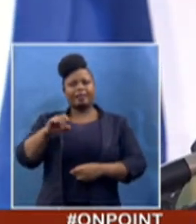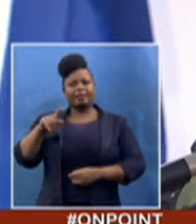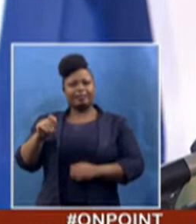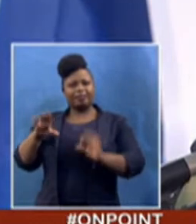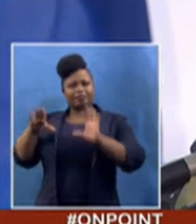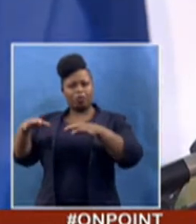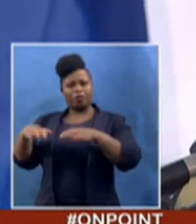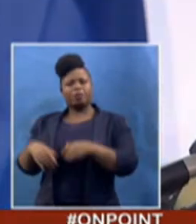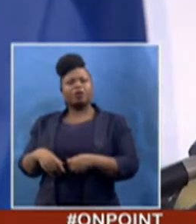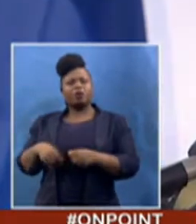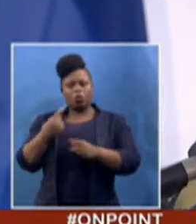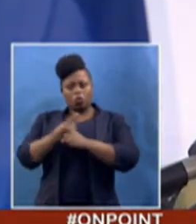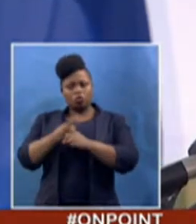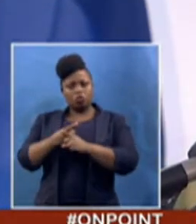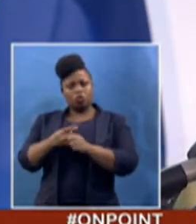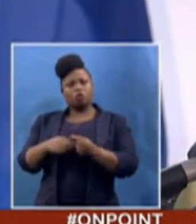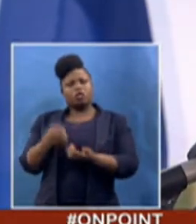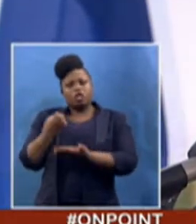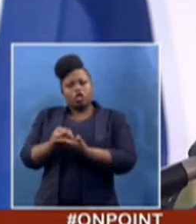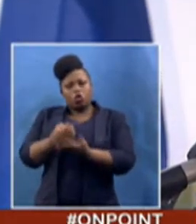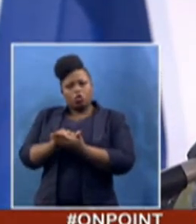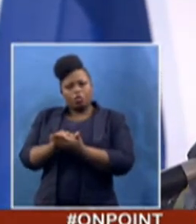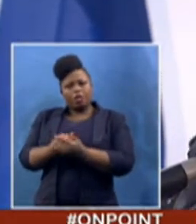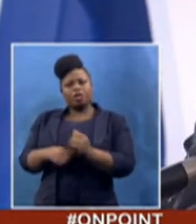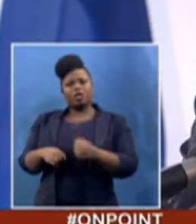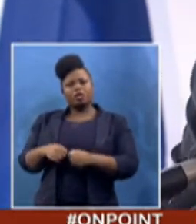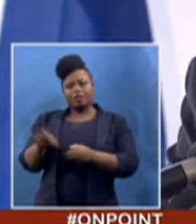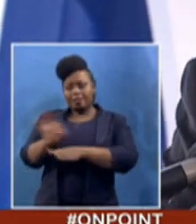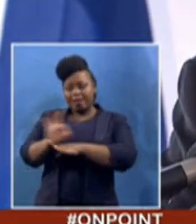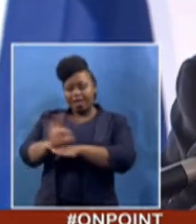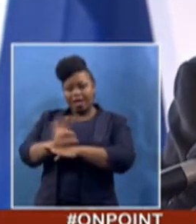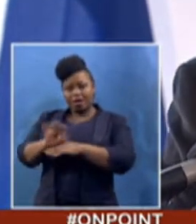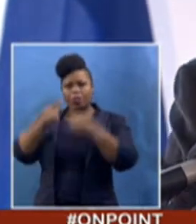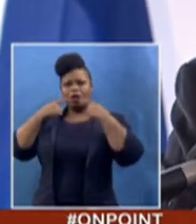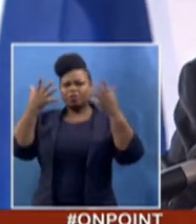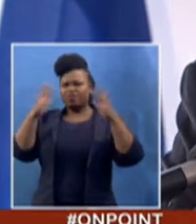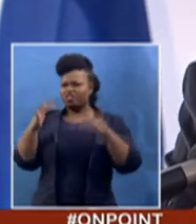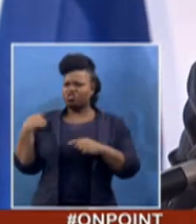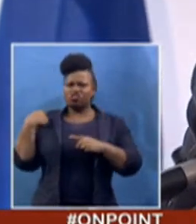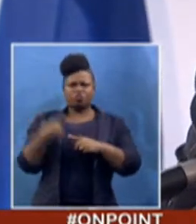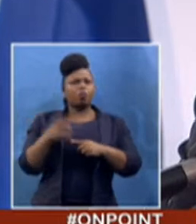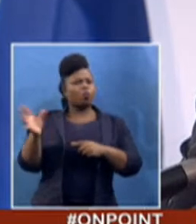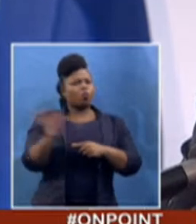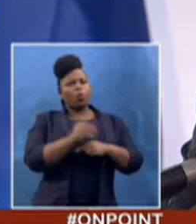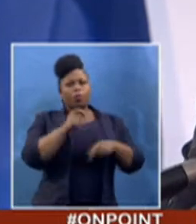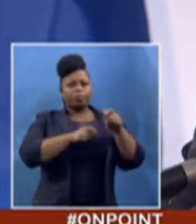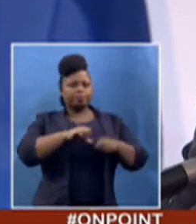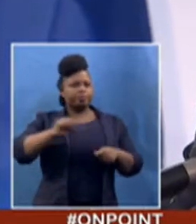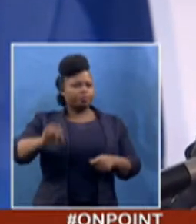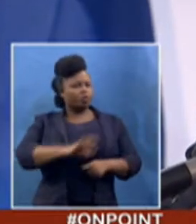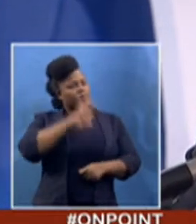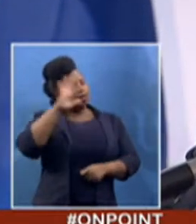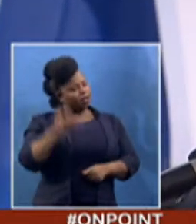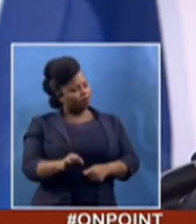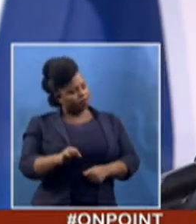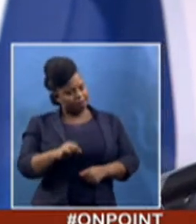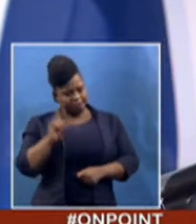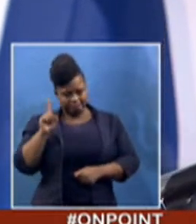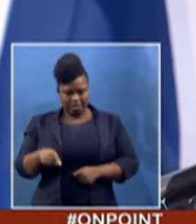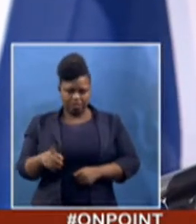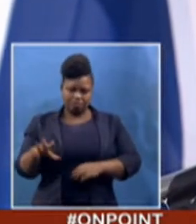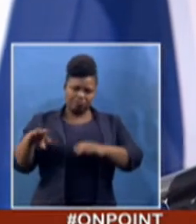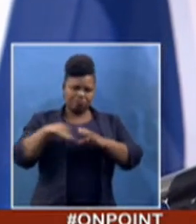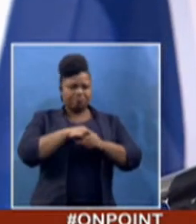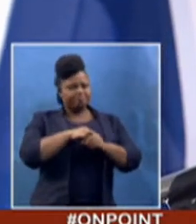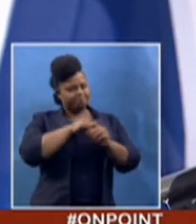recovery plan that we announced. Every South African will need to remain part of the